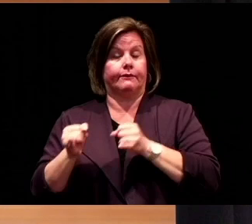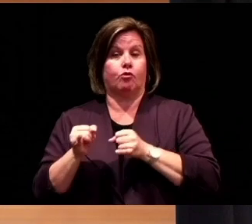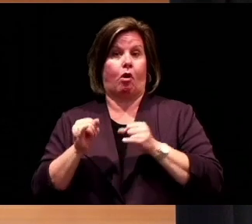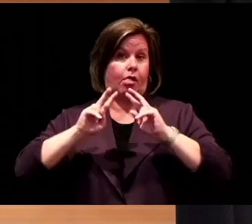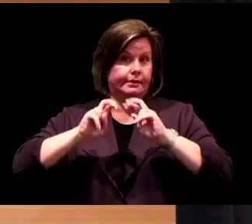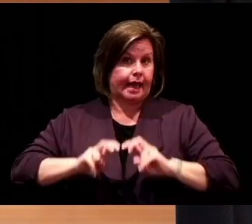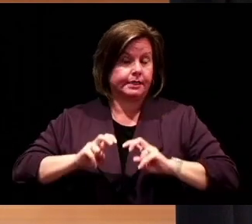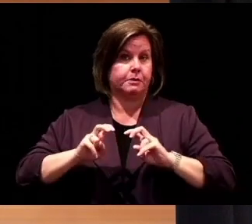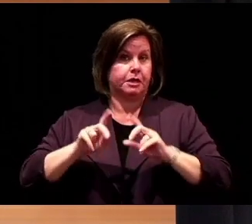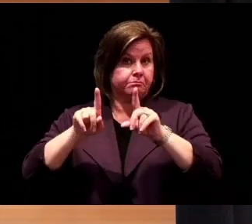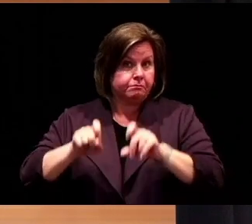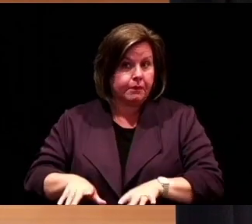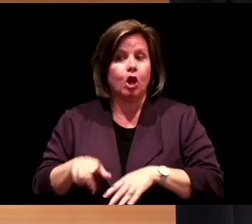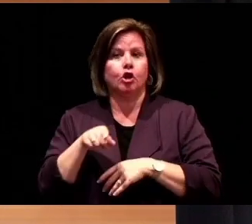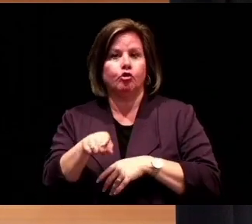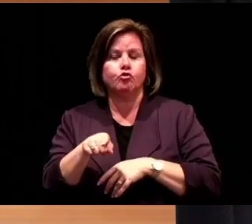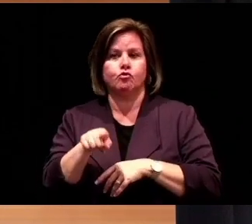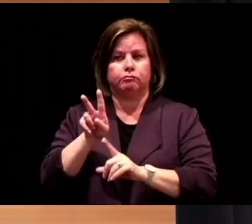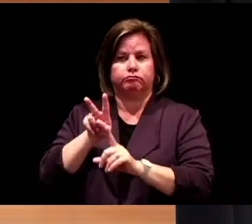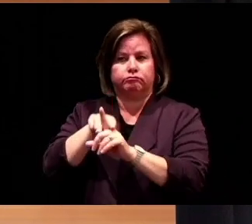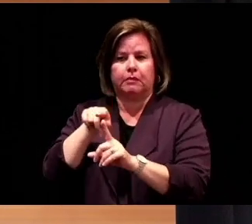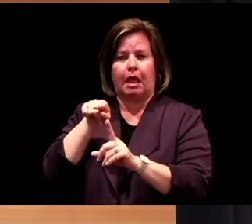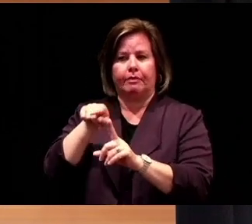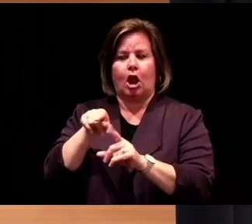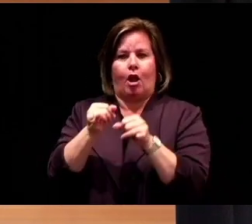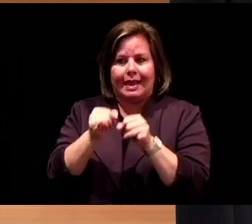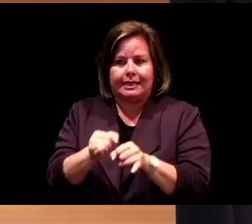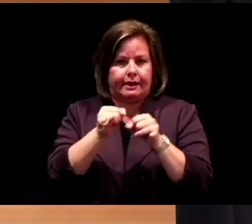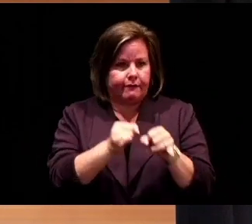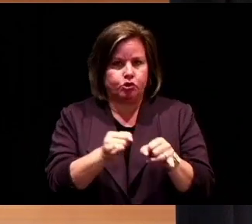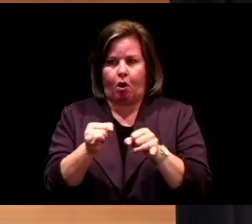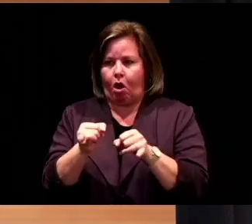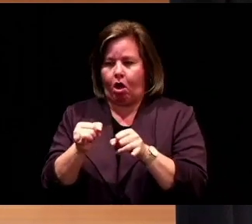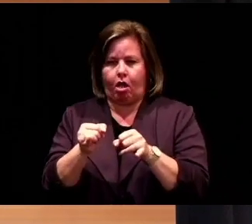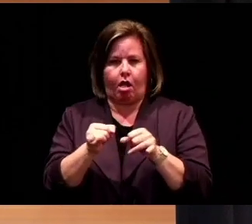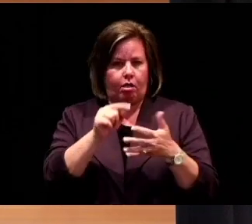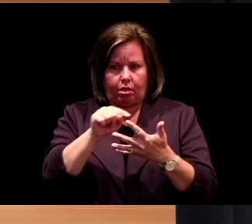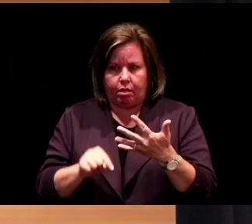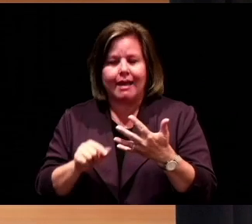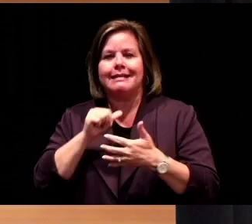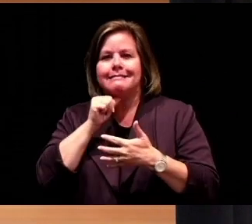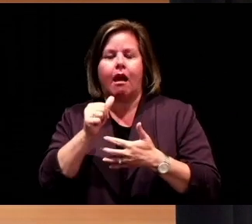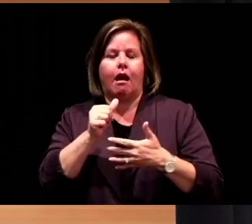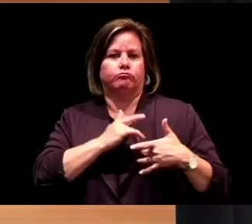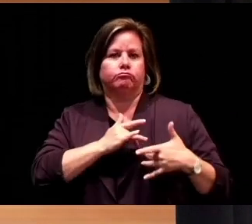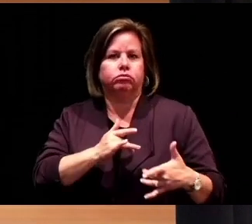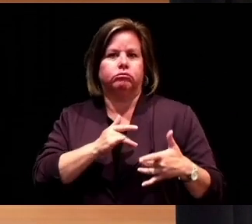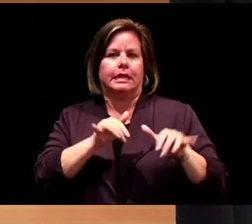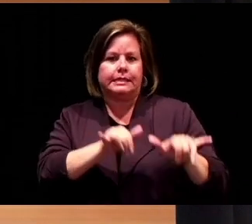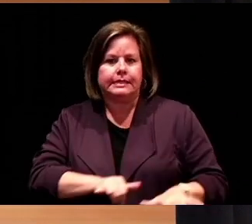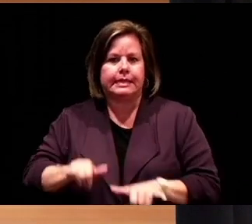The way the 3 elements work is first you have to prove statistical impact, and the defendant,